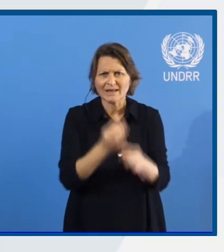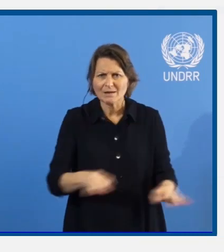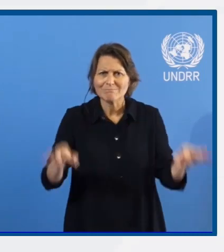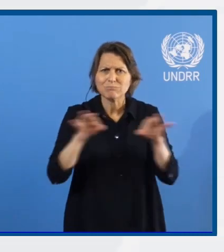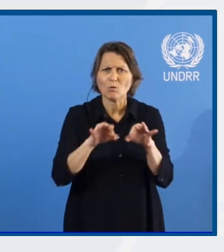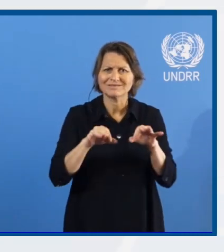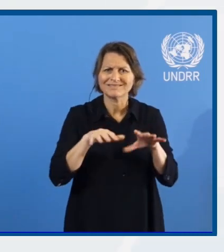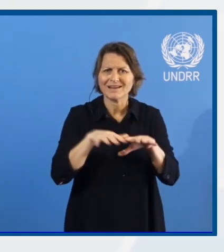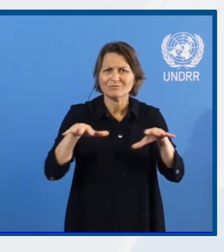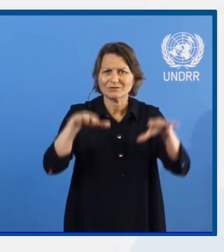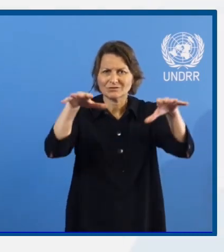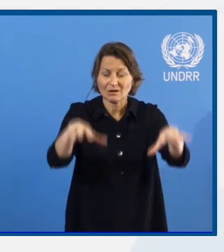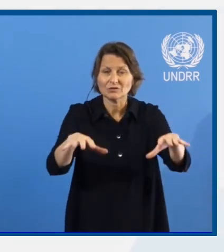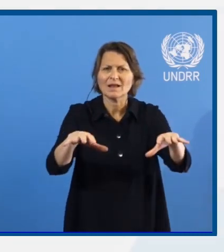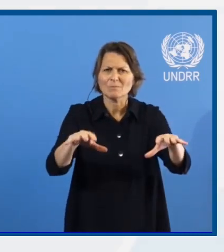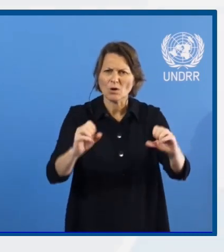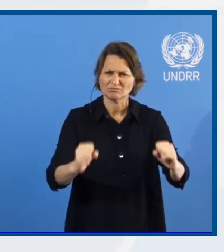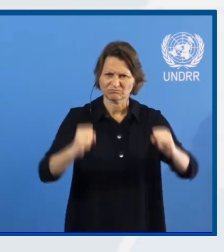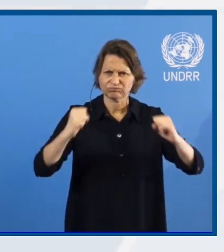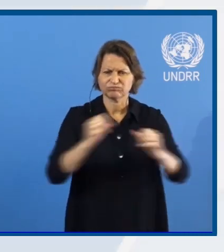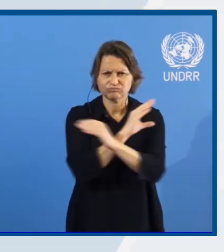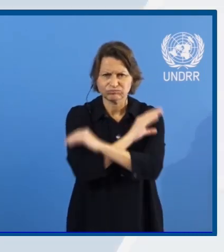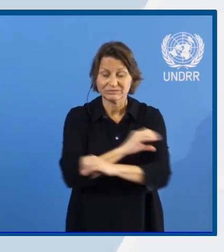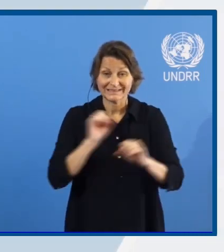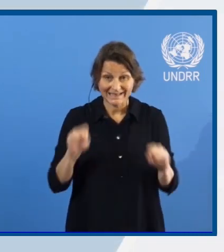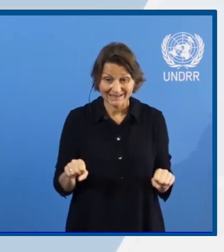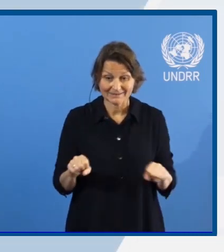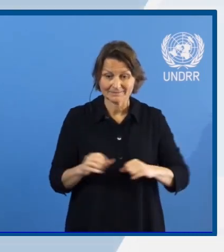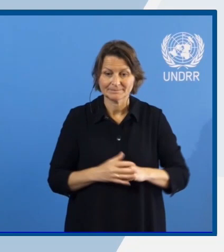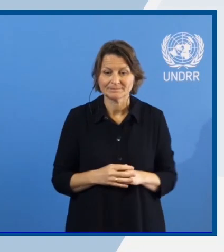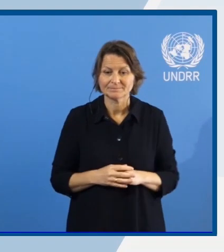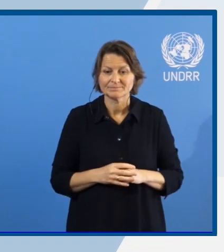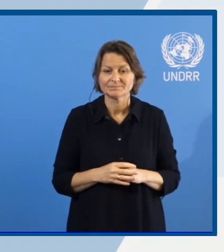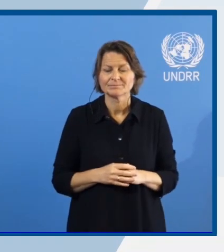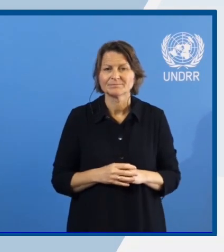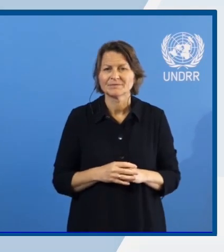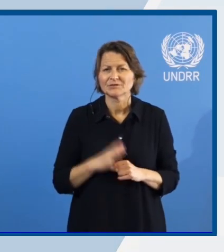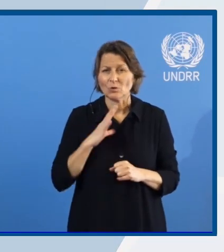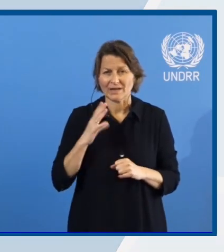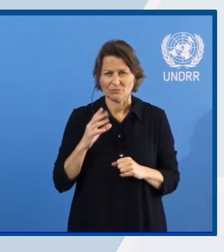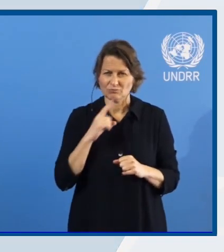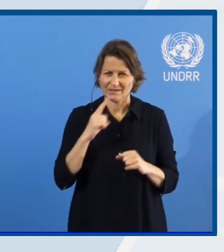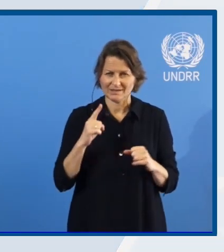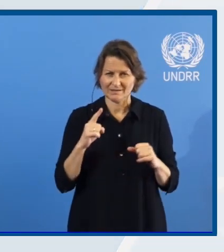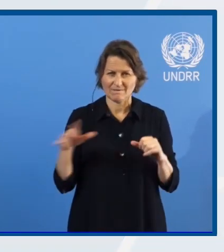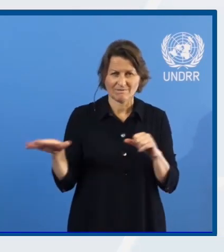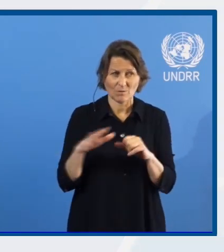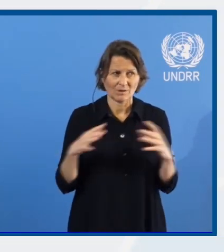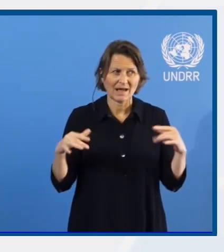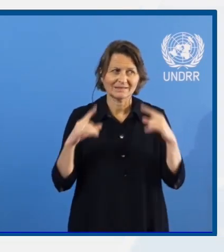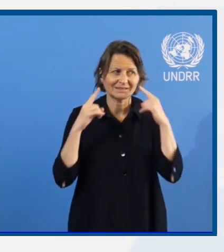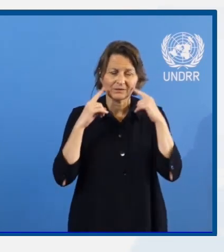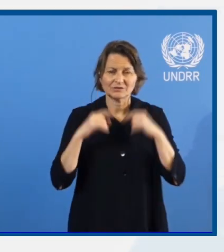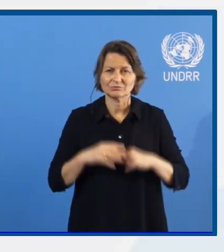more accessible? So to take that so that it completes each other. Thank you.